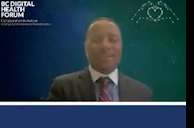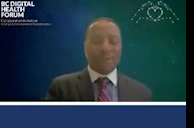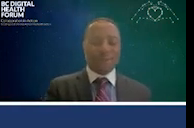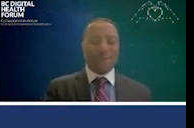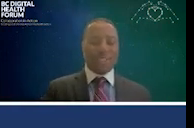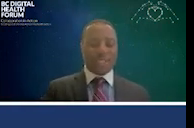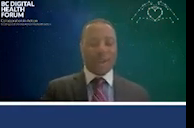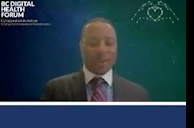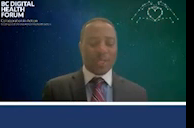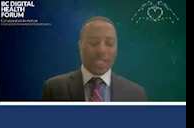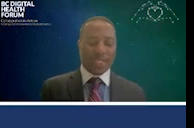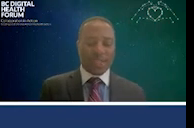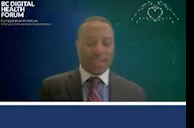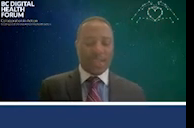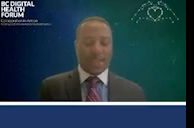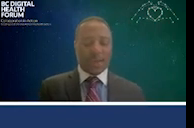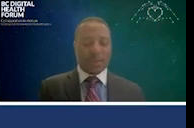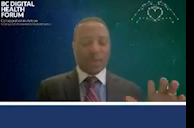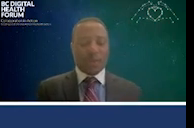especially from this context.